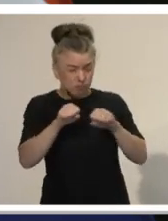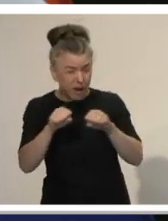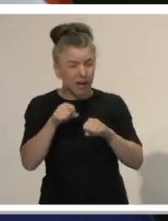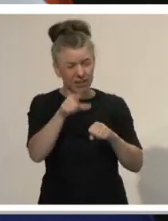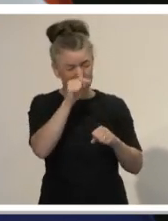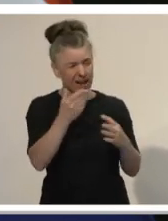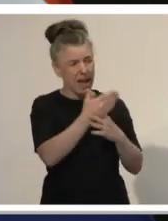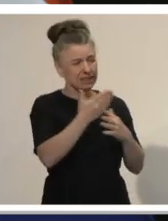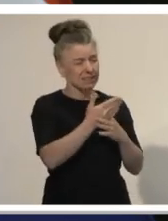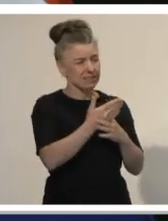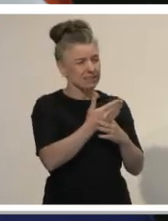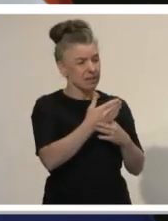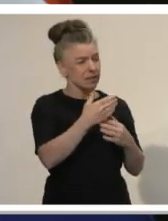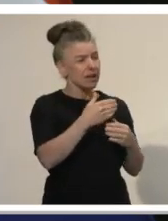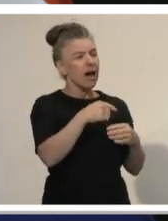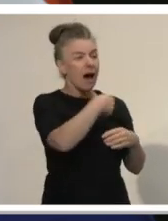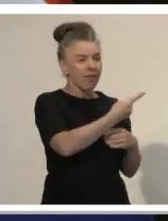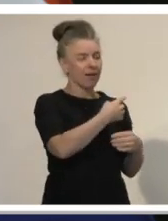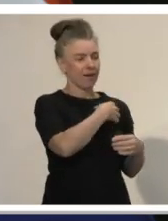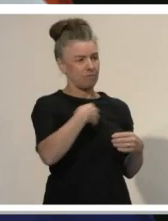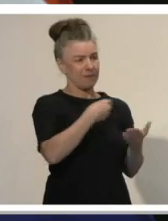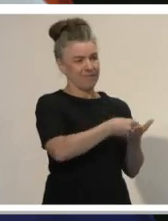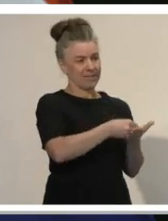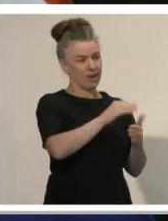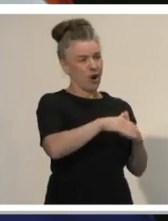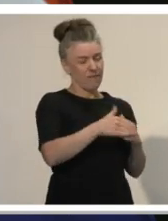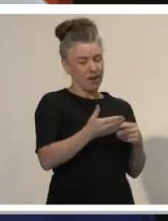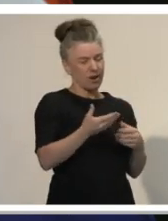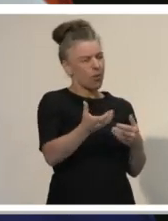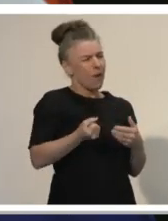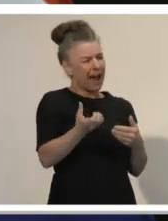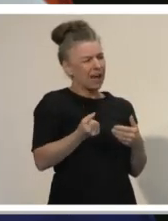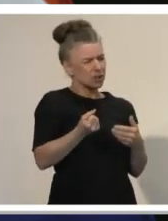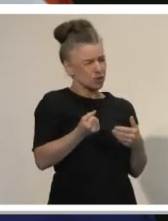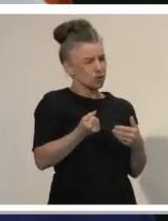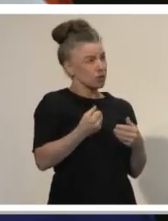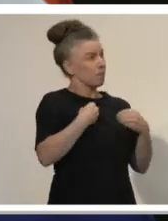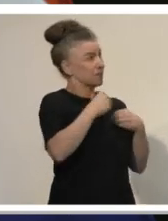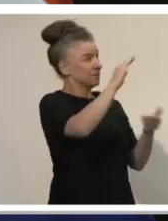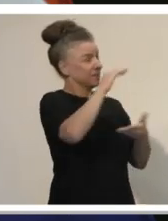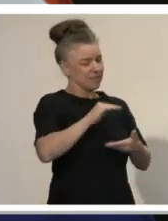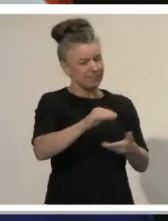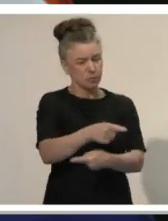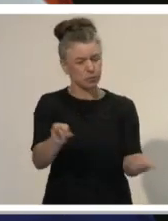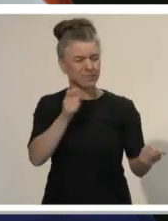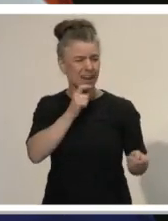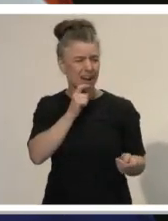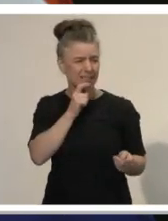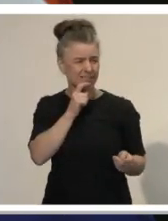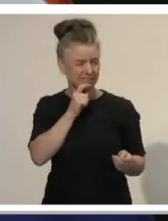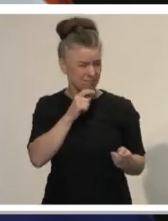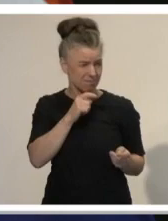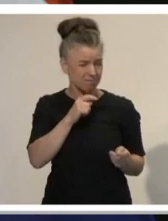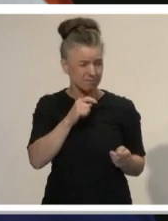the wage subsidy, etc. So we're trying to do as much as we can in the short term to allow us to give us some time to have some of the